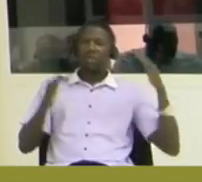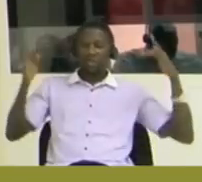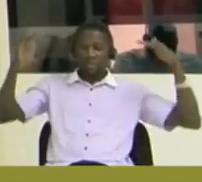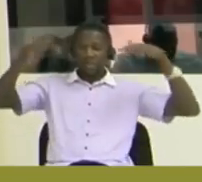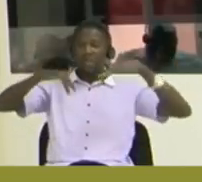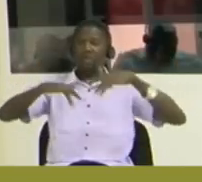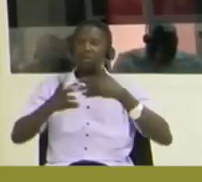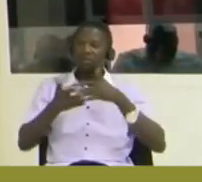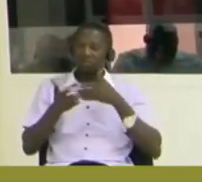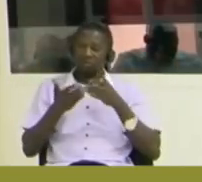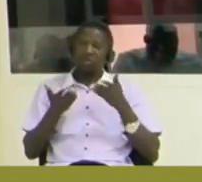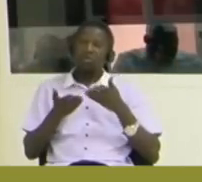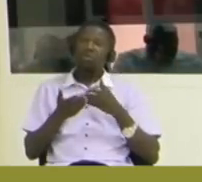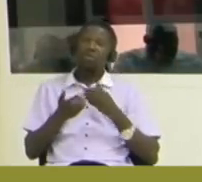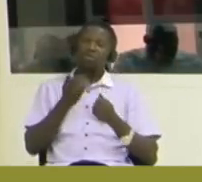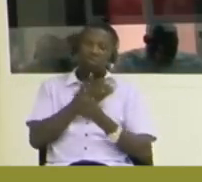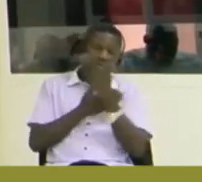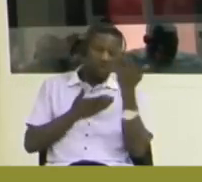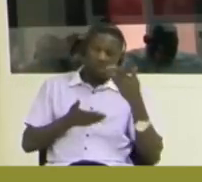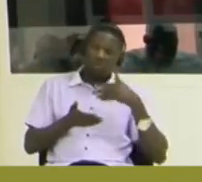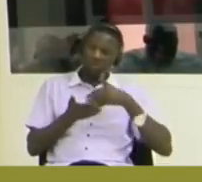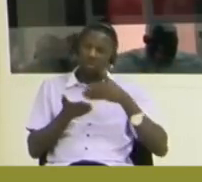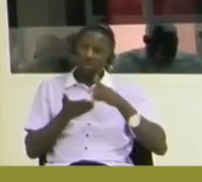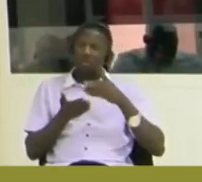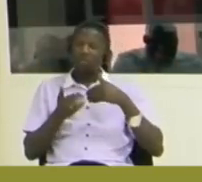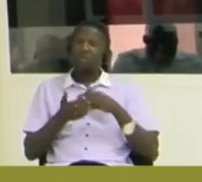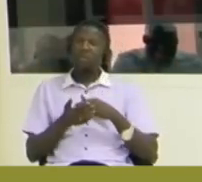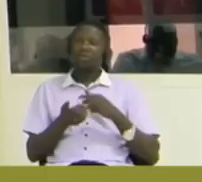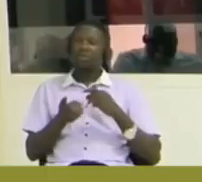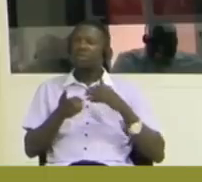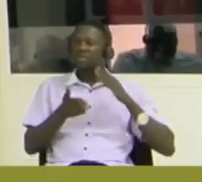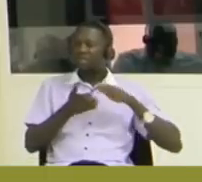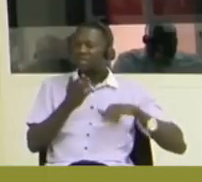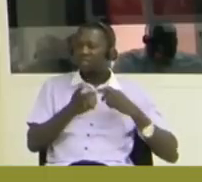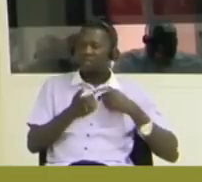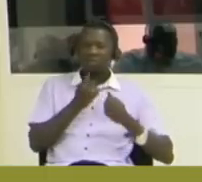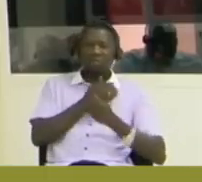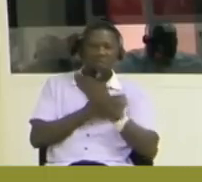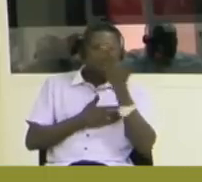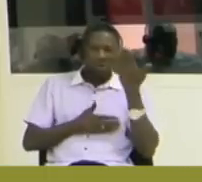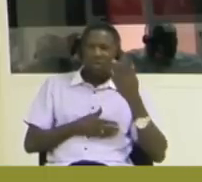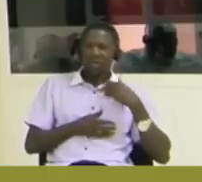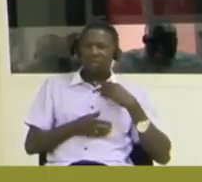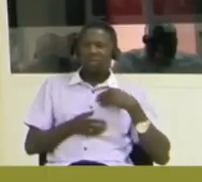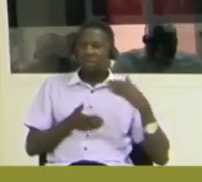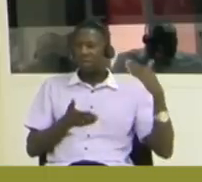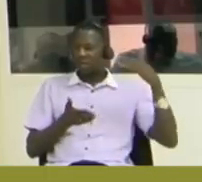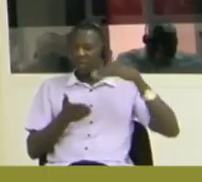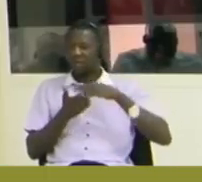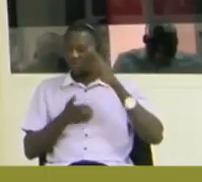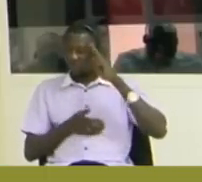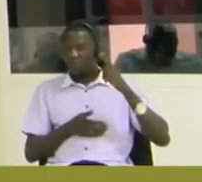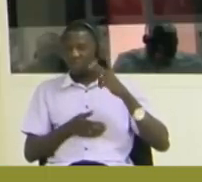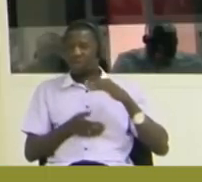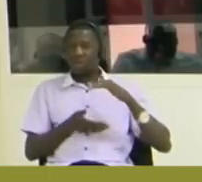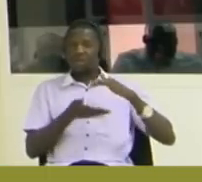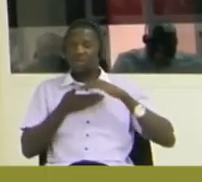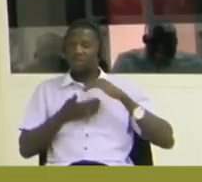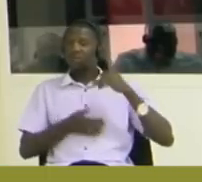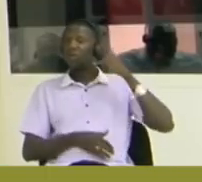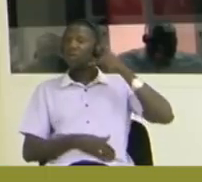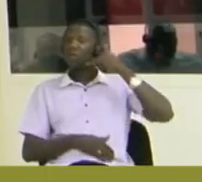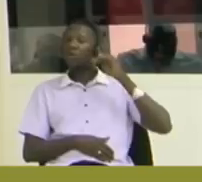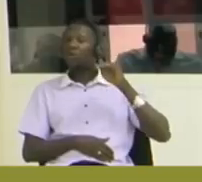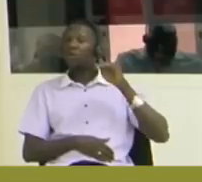morning to play football. It was later on in the morning, upon my return, that I received a call from the